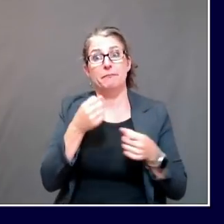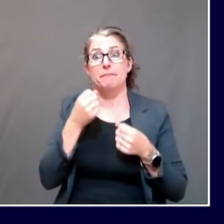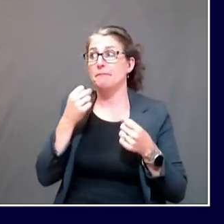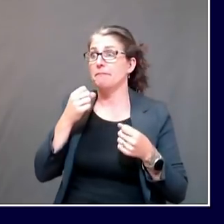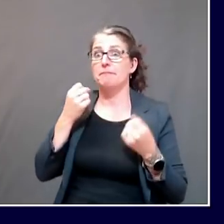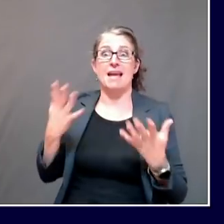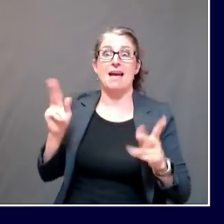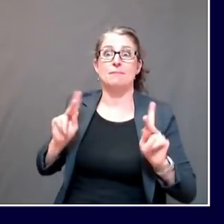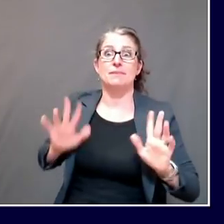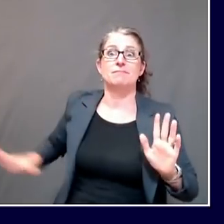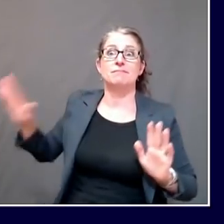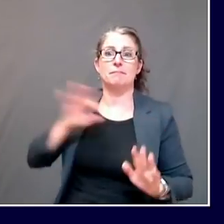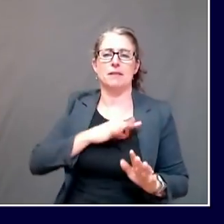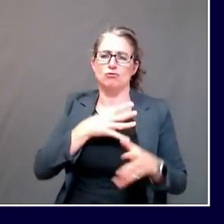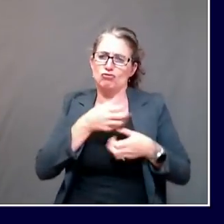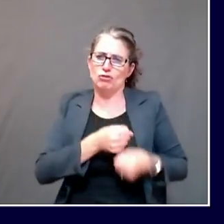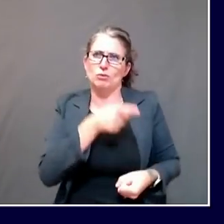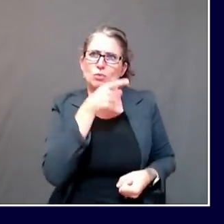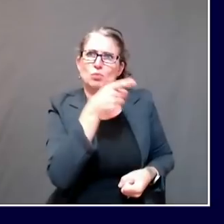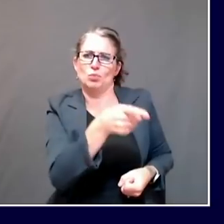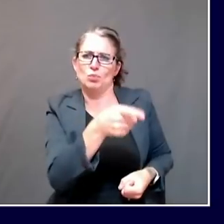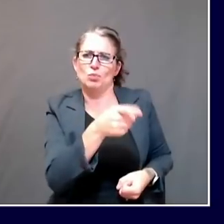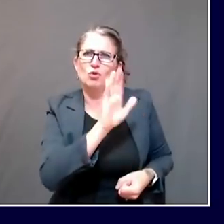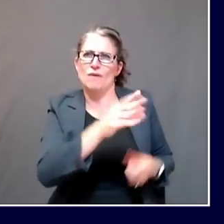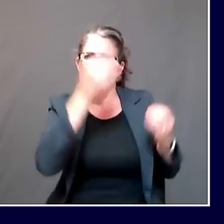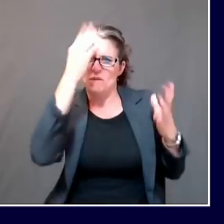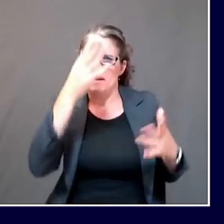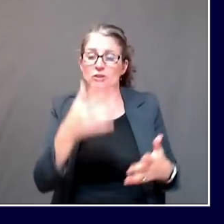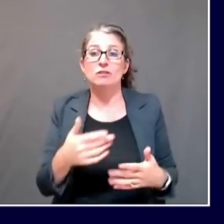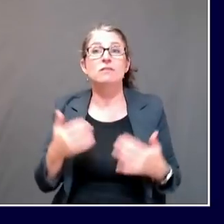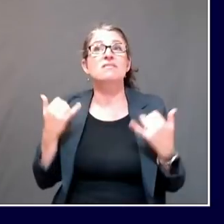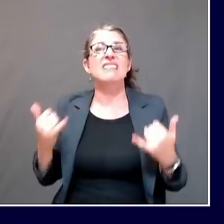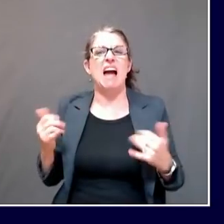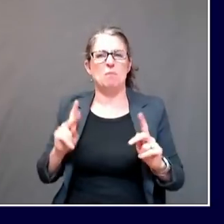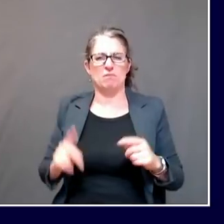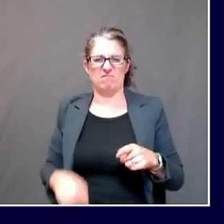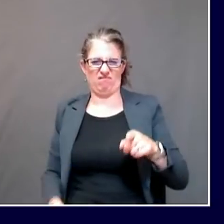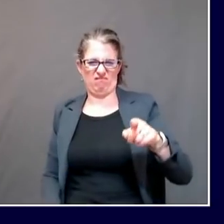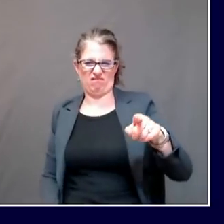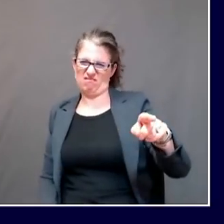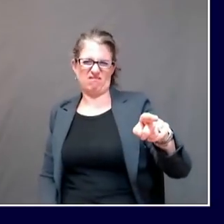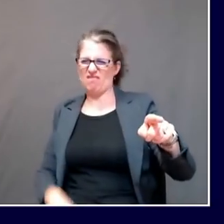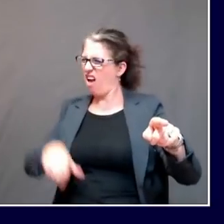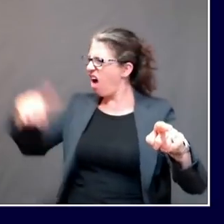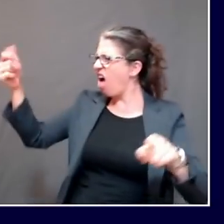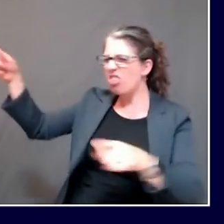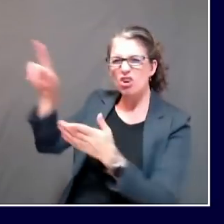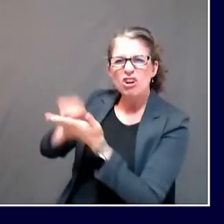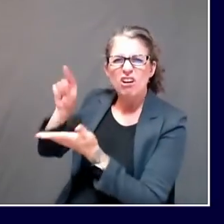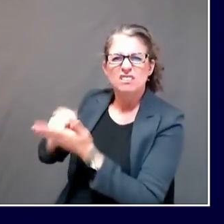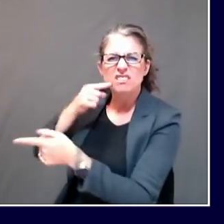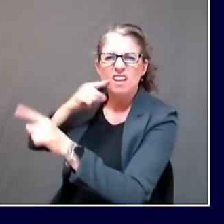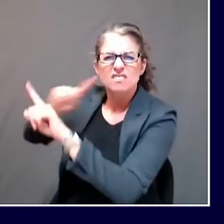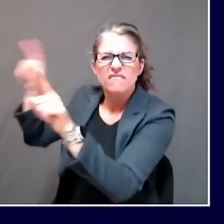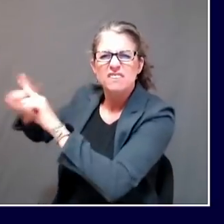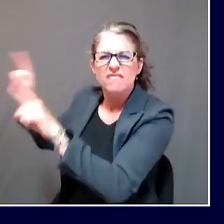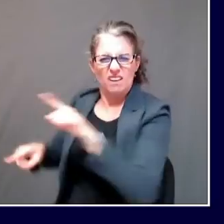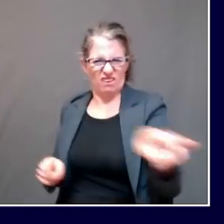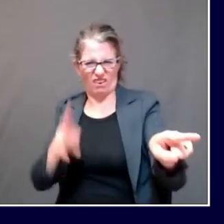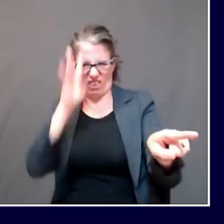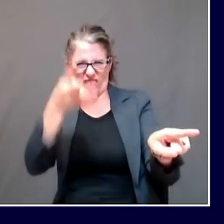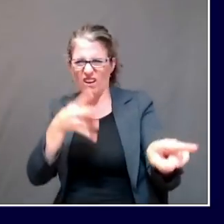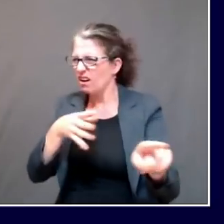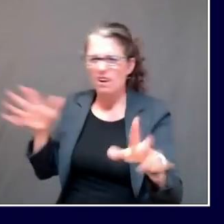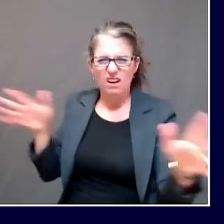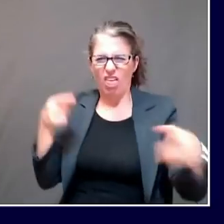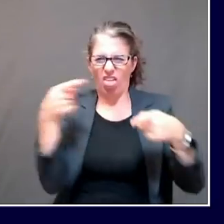the effectiveness and safety of a potential vaccine? Bob, I'm glad you raised that. That's been something that's been